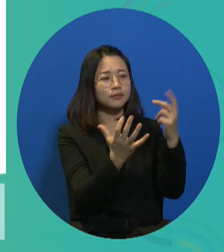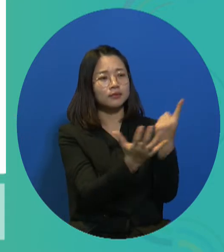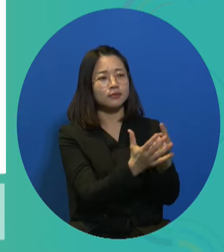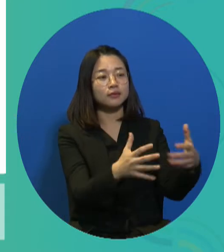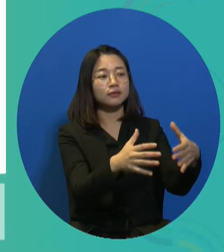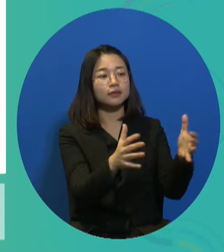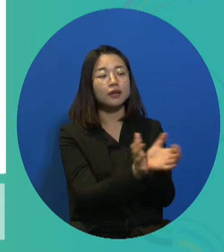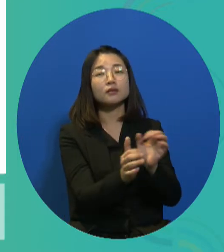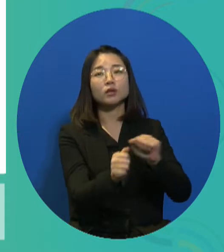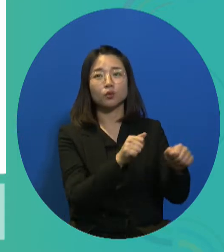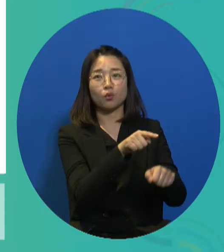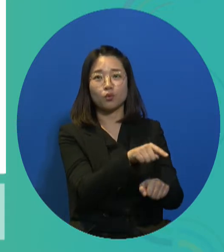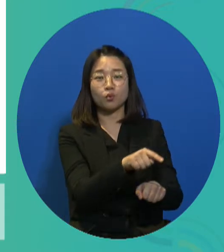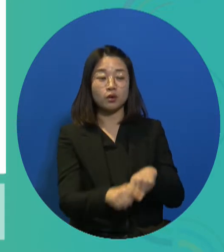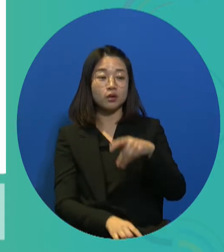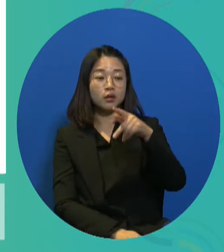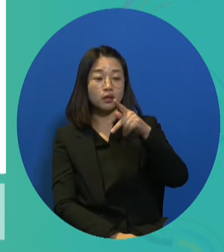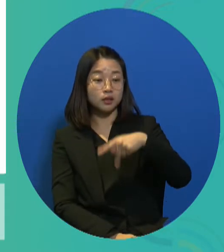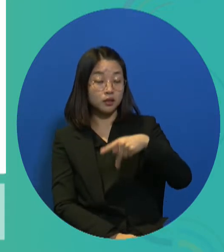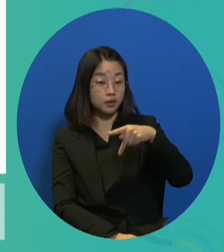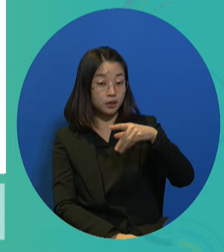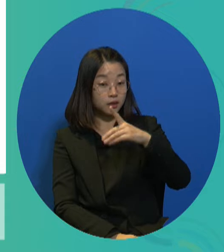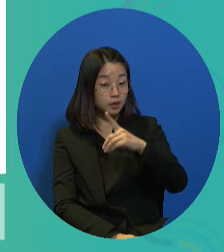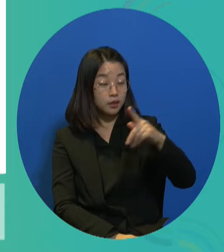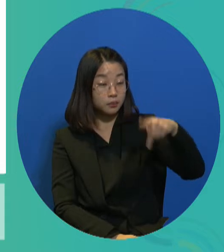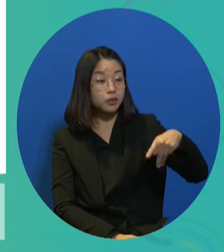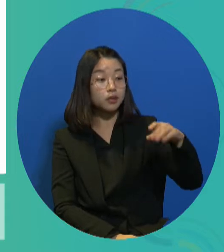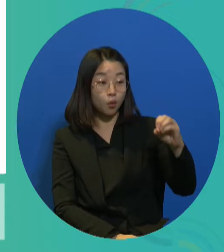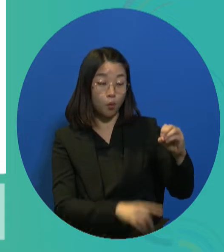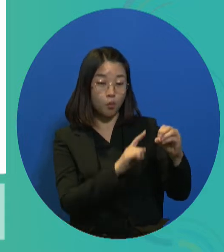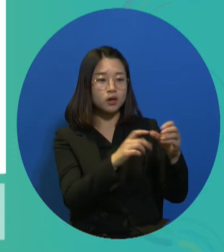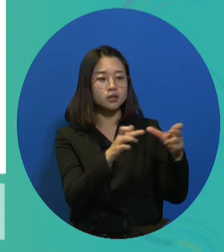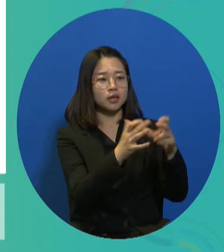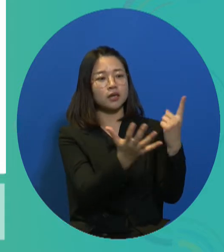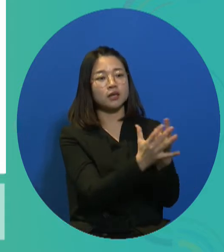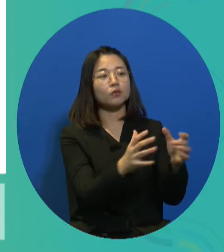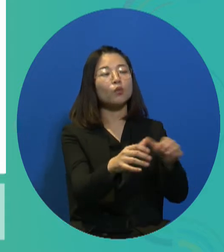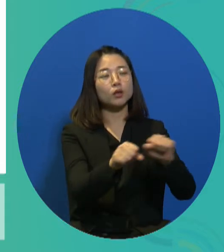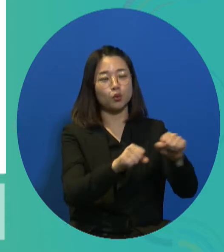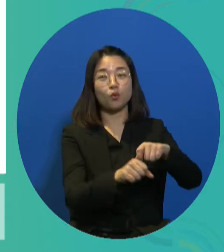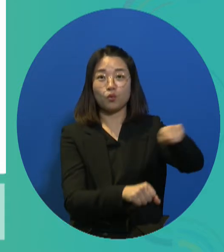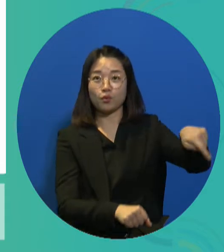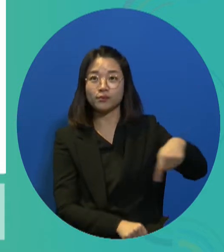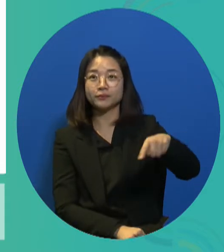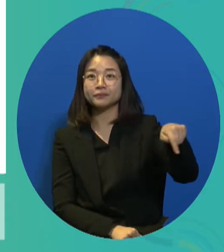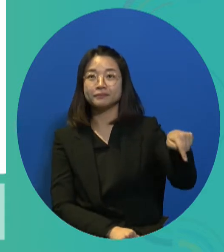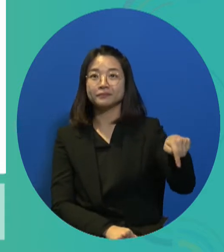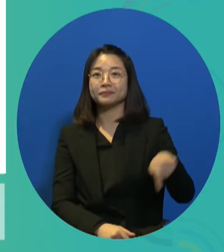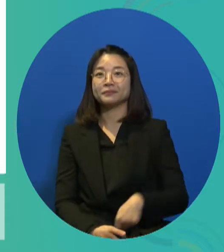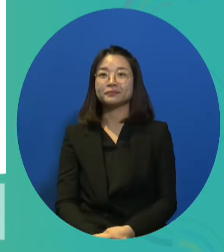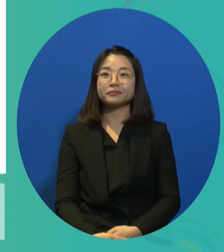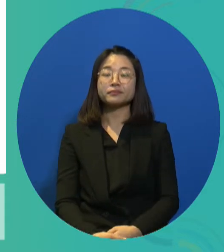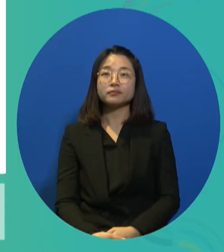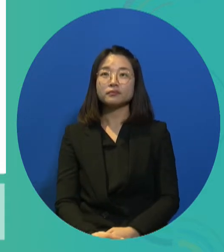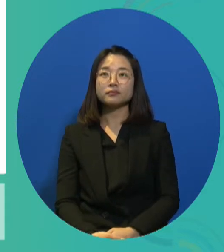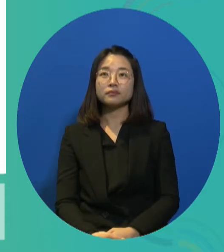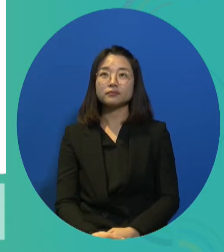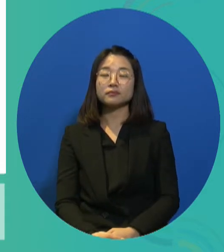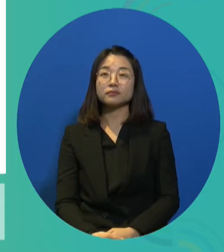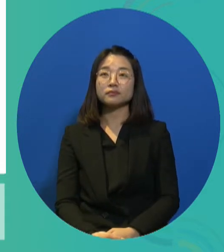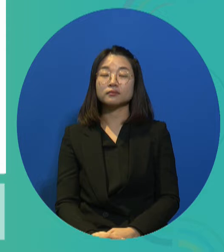UN CRDP places special emphasis on the importance of engagement, specifically